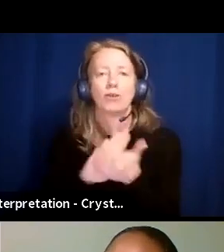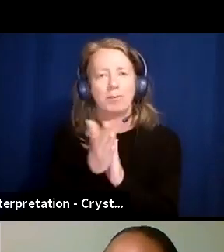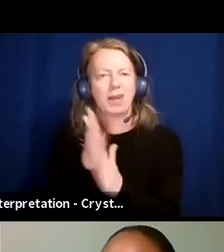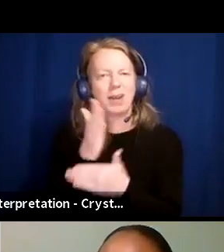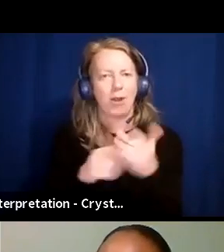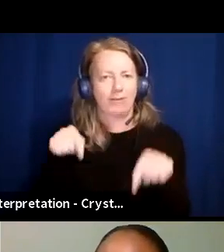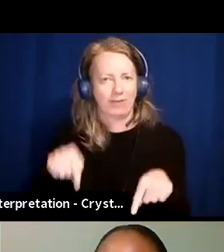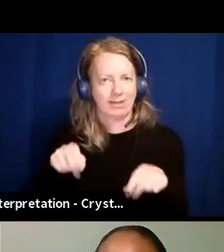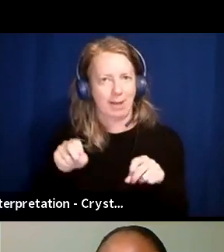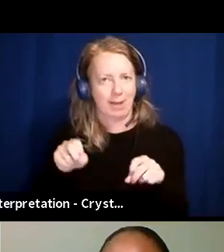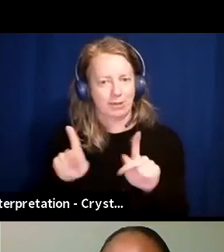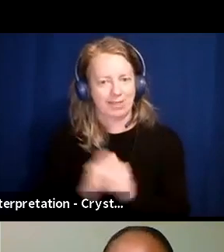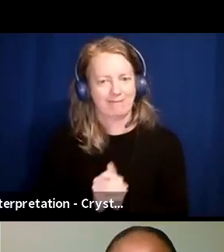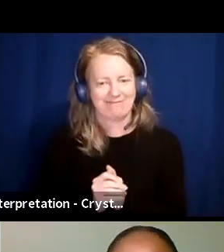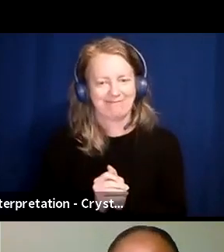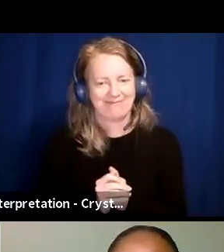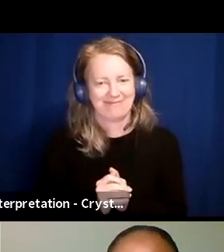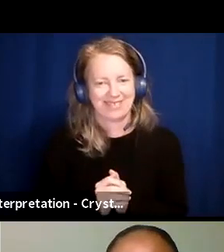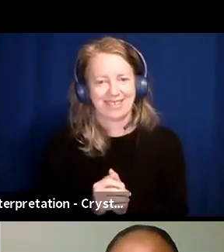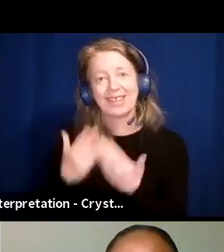Thank you.